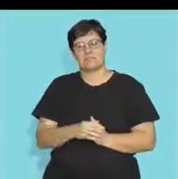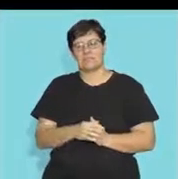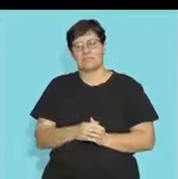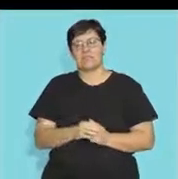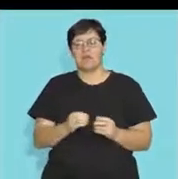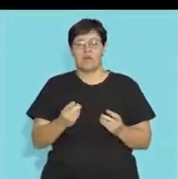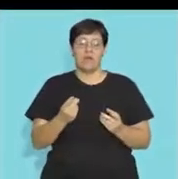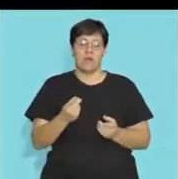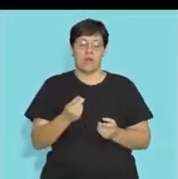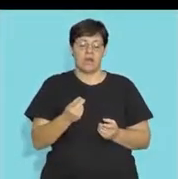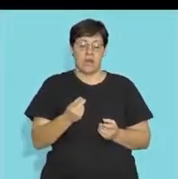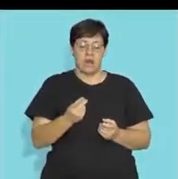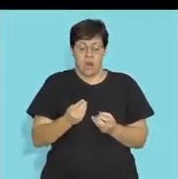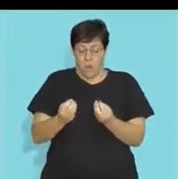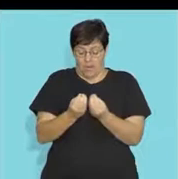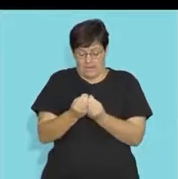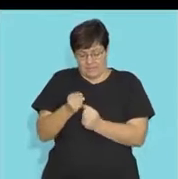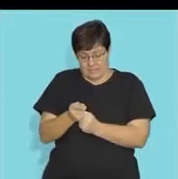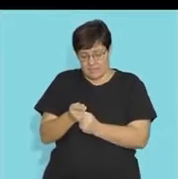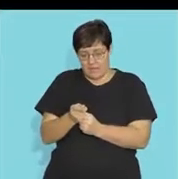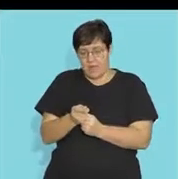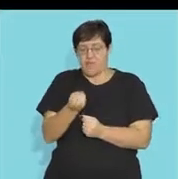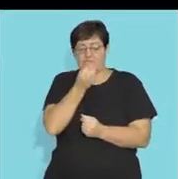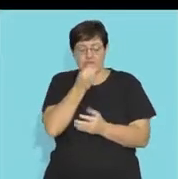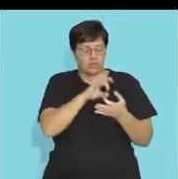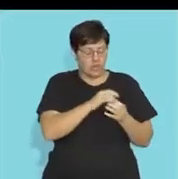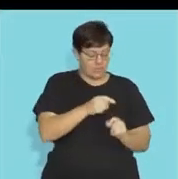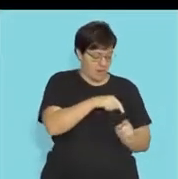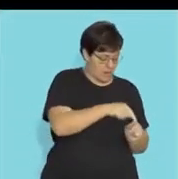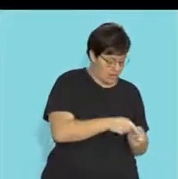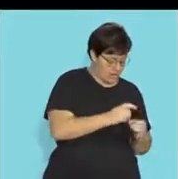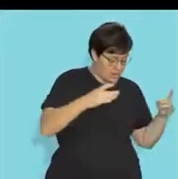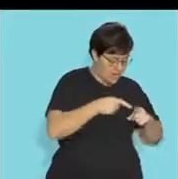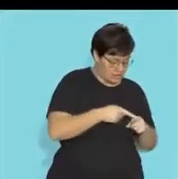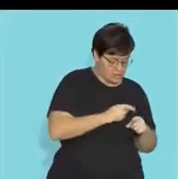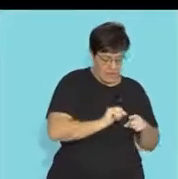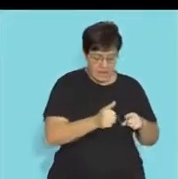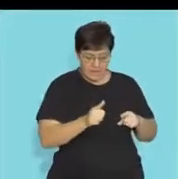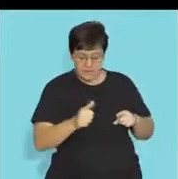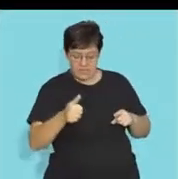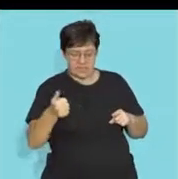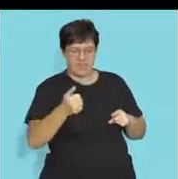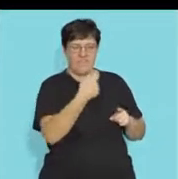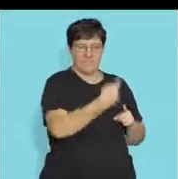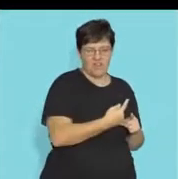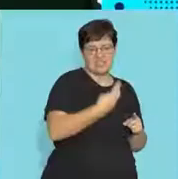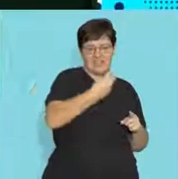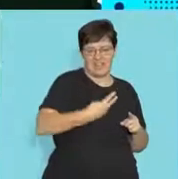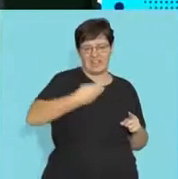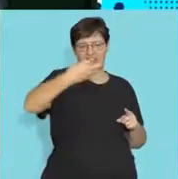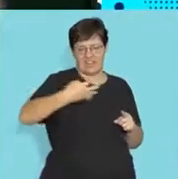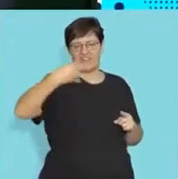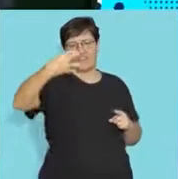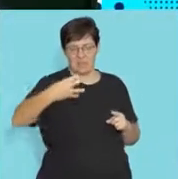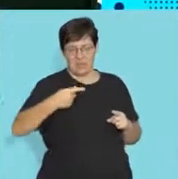the level an organism is positioned in a food chain. So we often refer to the first trophic level, second trophic level.